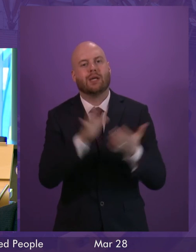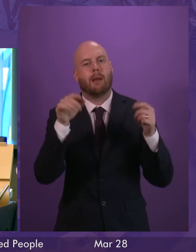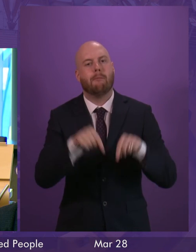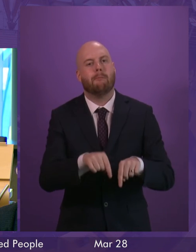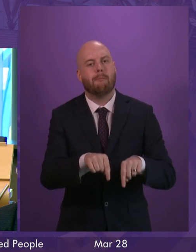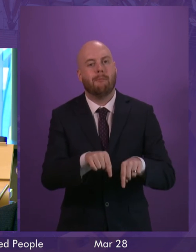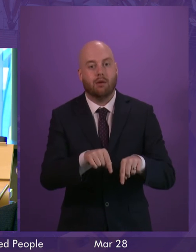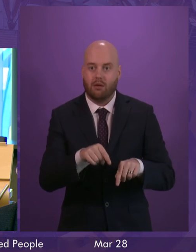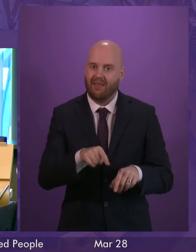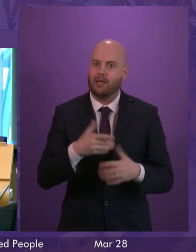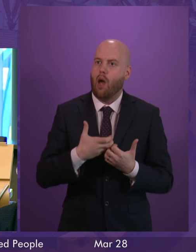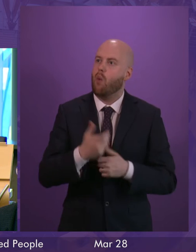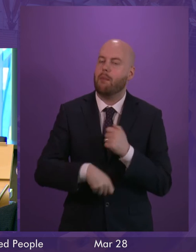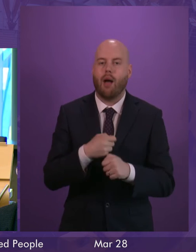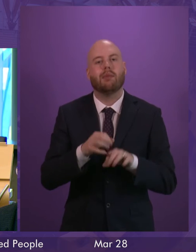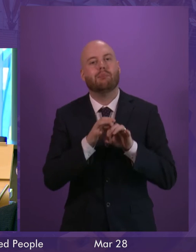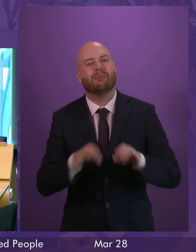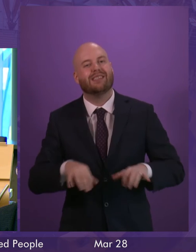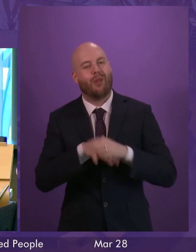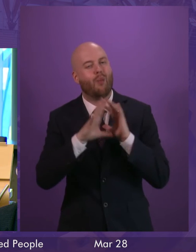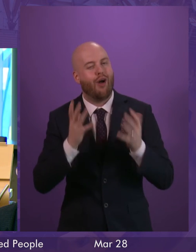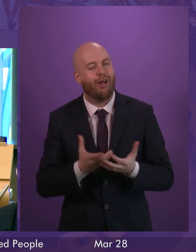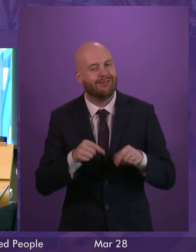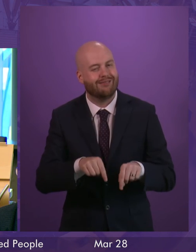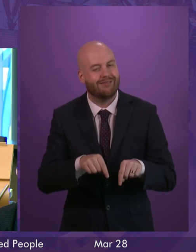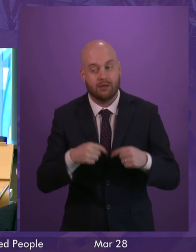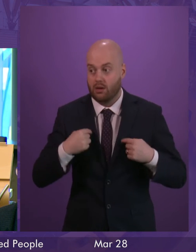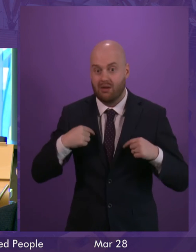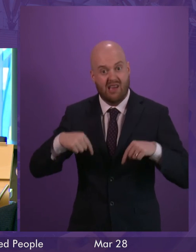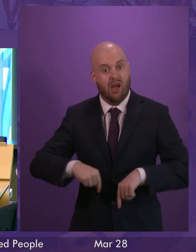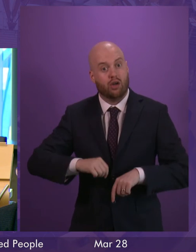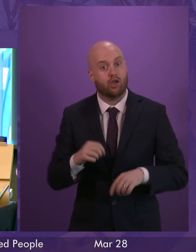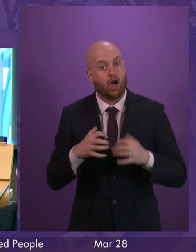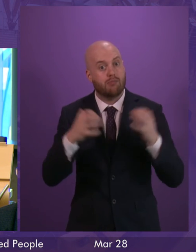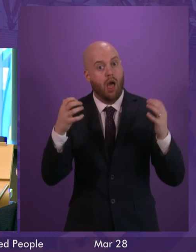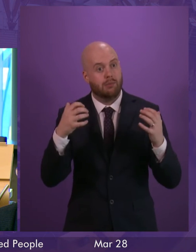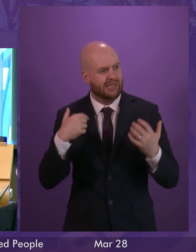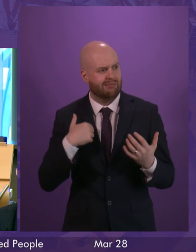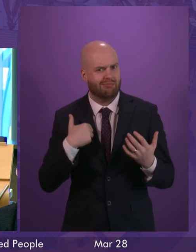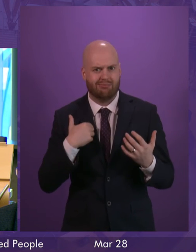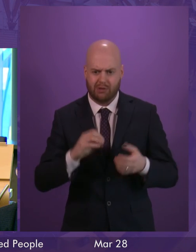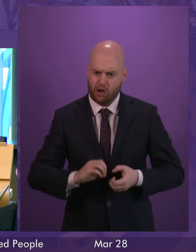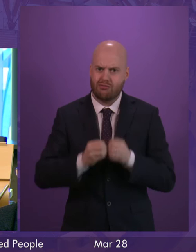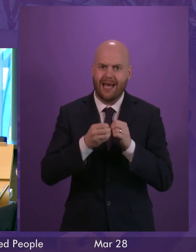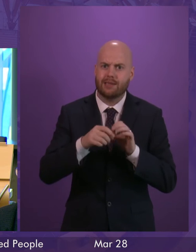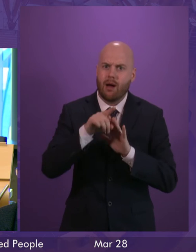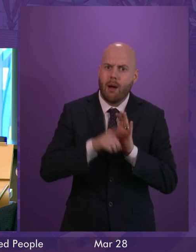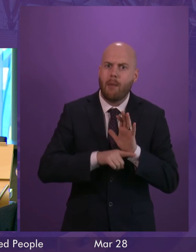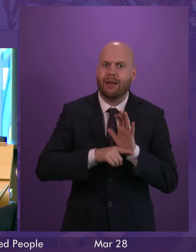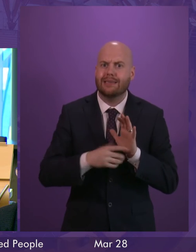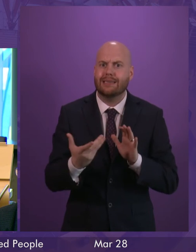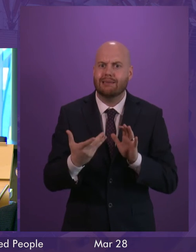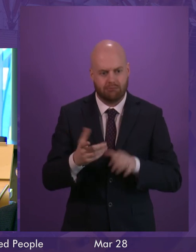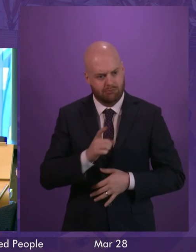and peace in the world. As policy creators we here have the ability to take this forward for disabled people in Scotland. Let's